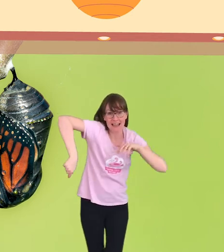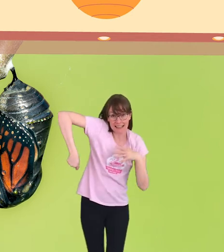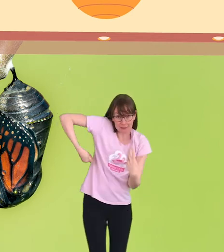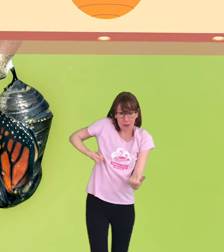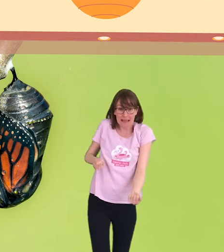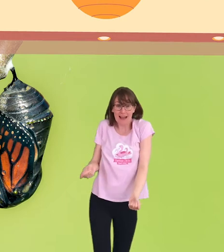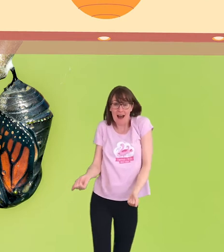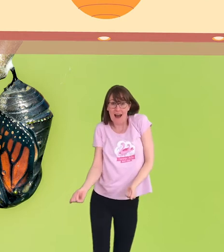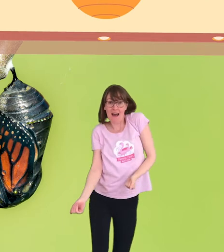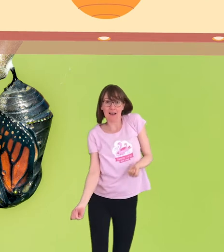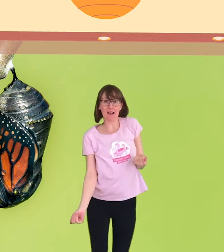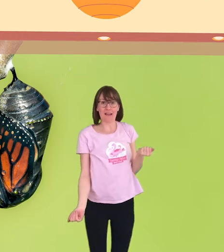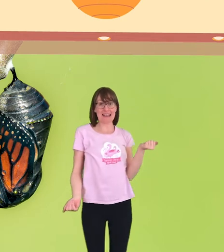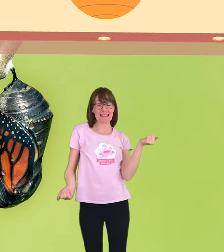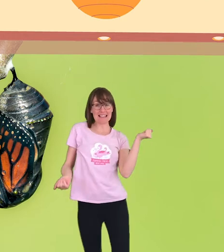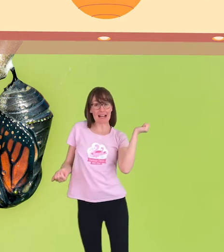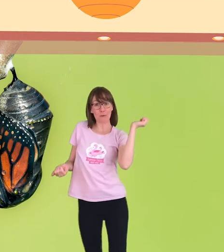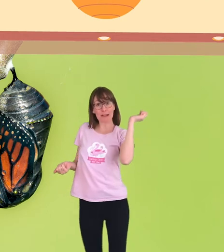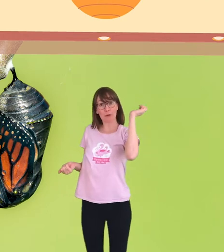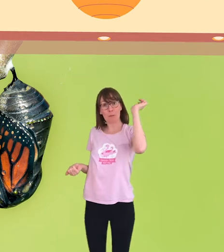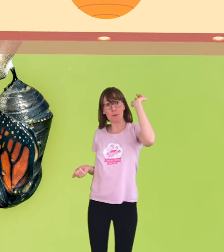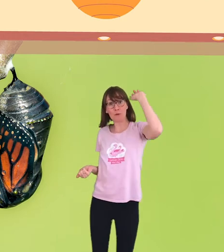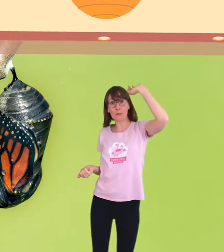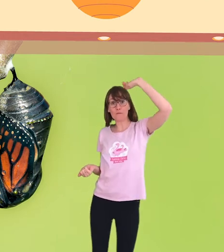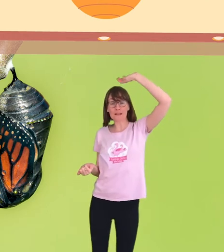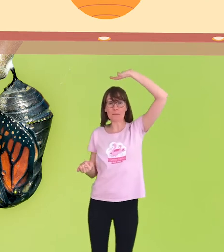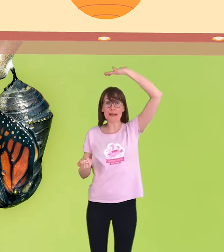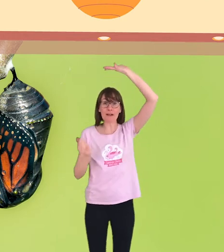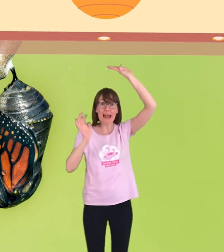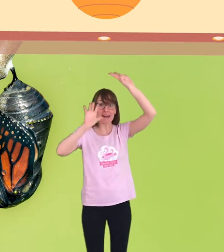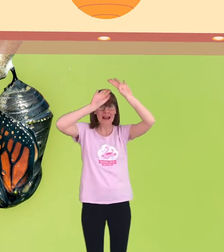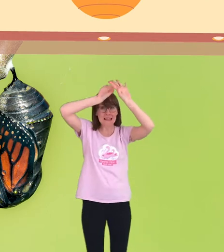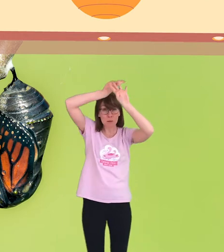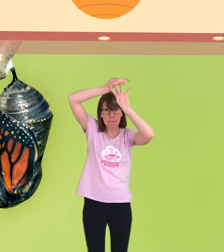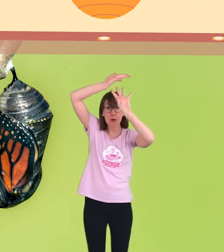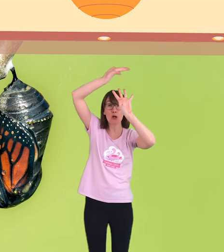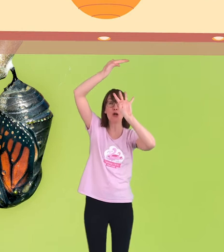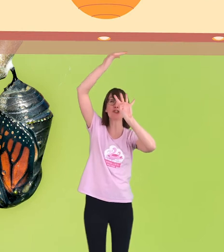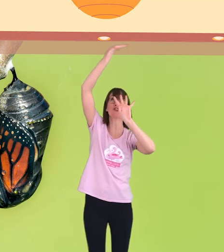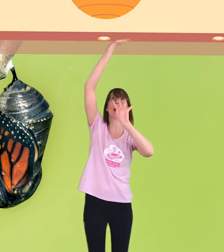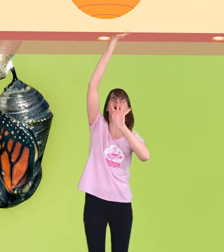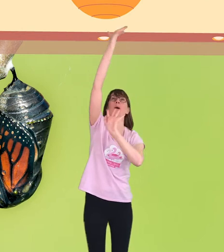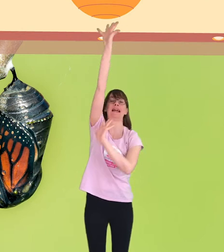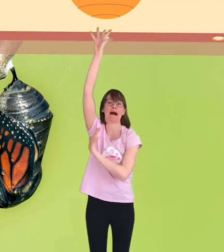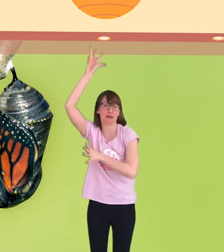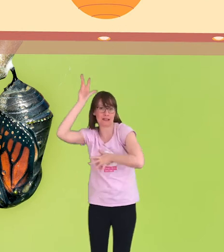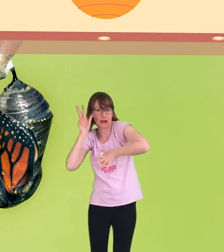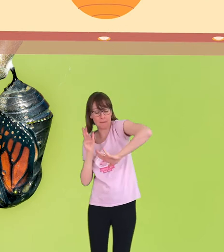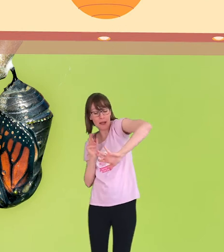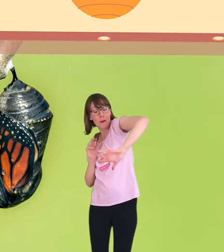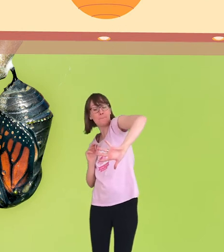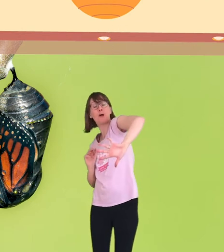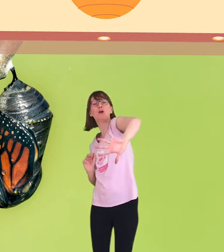Nice, keep going. Lovely, and then see, can you make your movements bigger again? So we push our way out